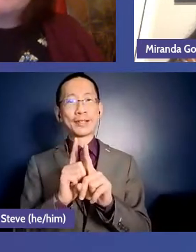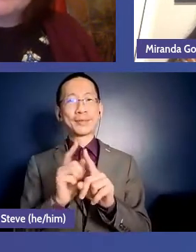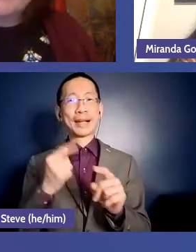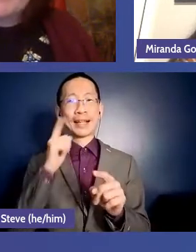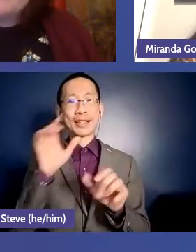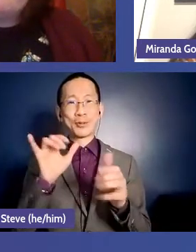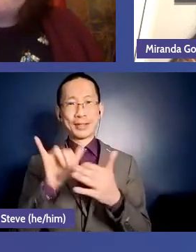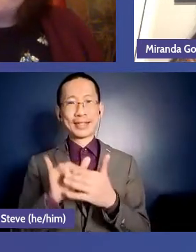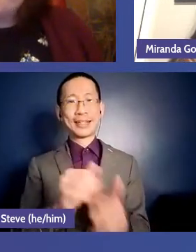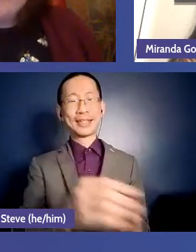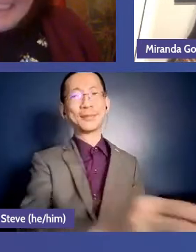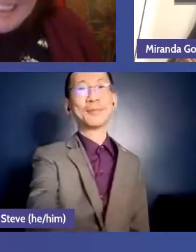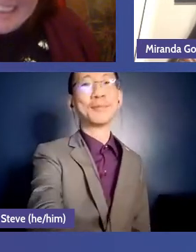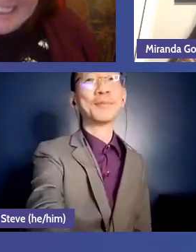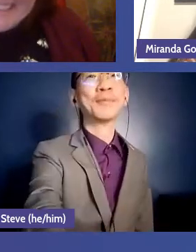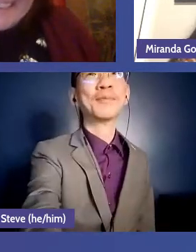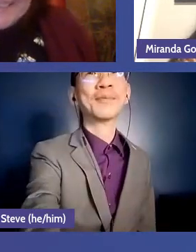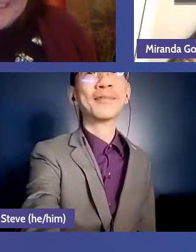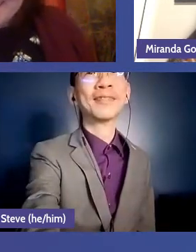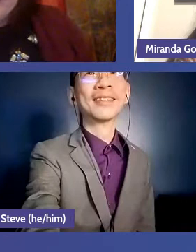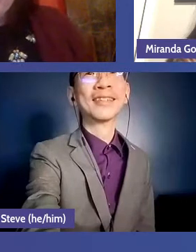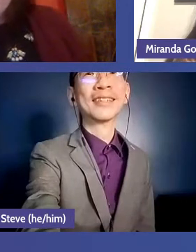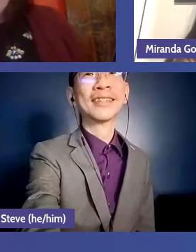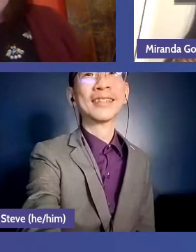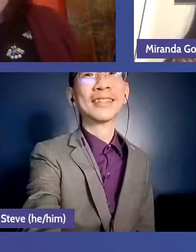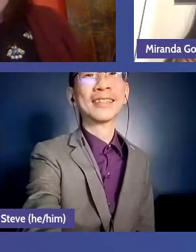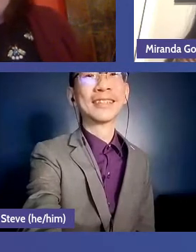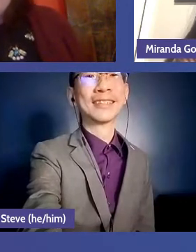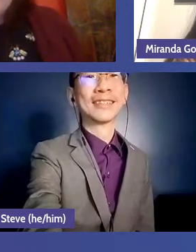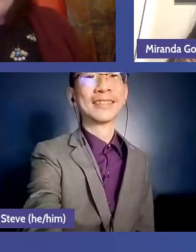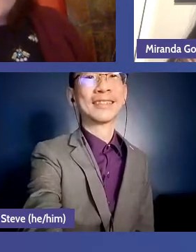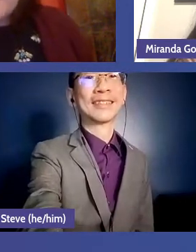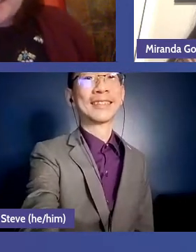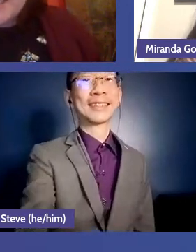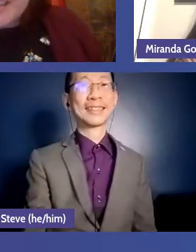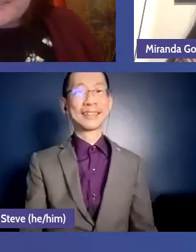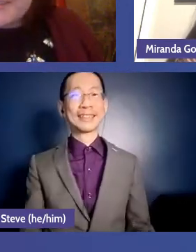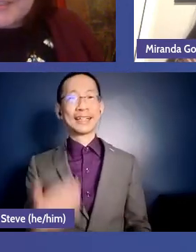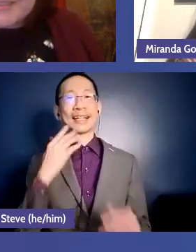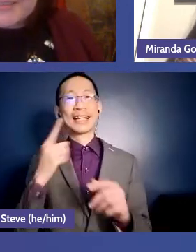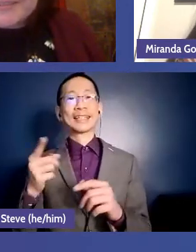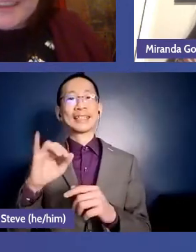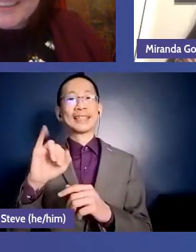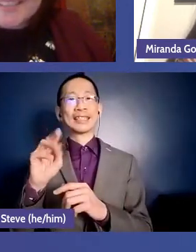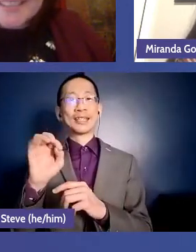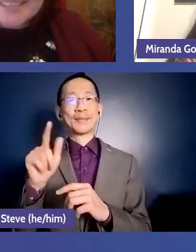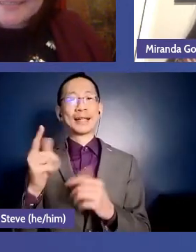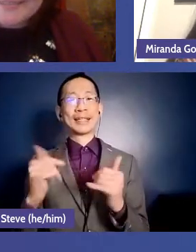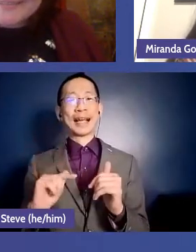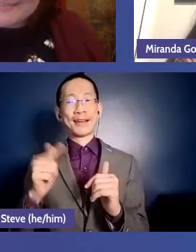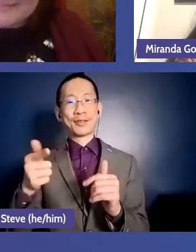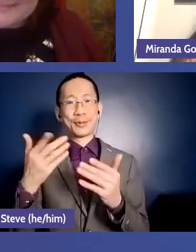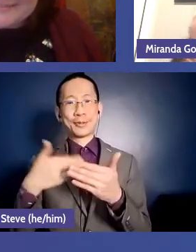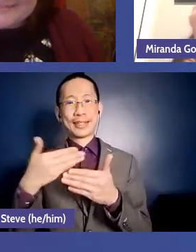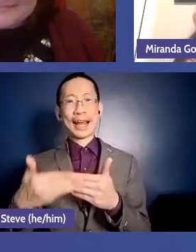it. Okay. thanks, Miranda. Jamil, could I throw it to you next?